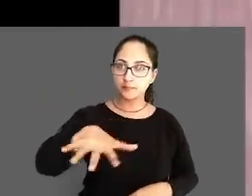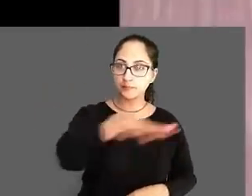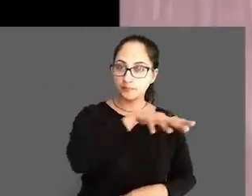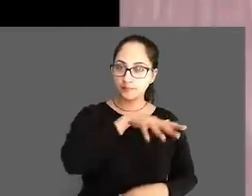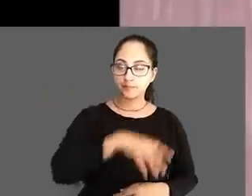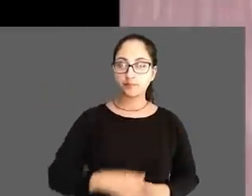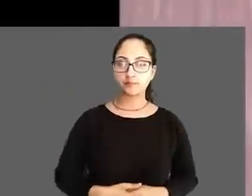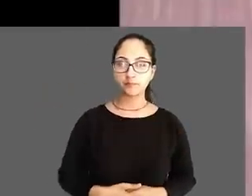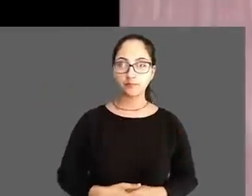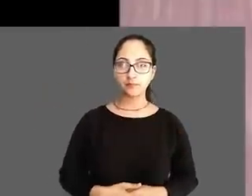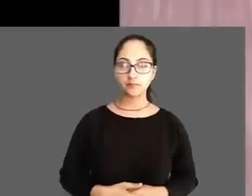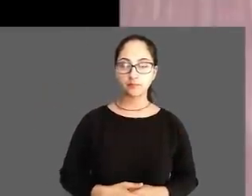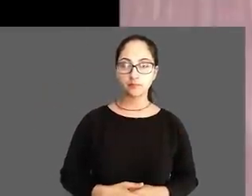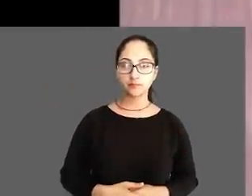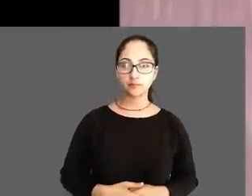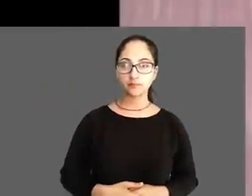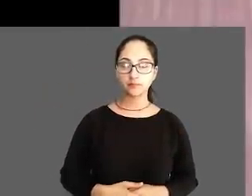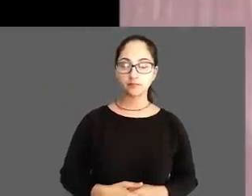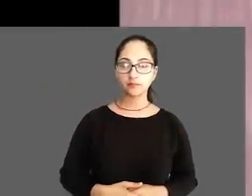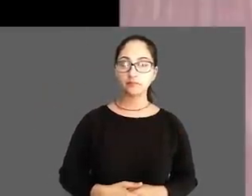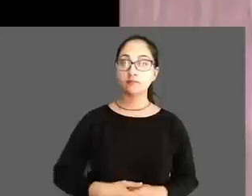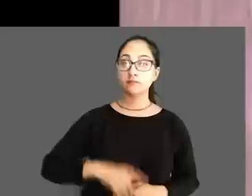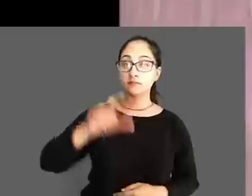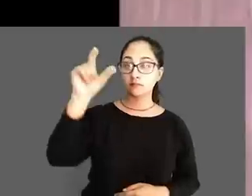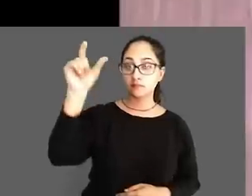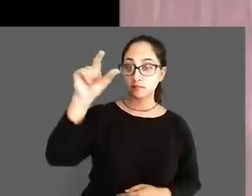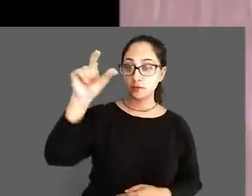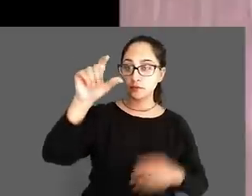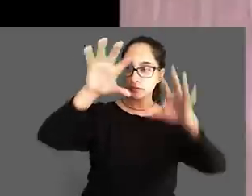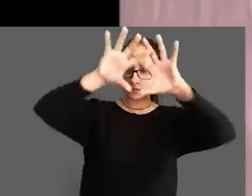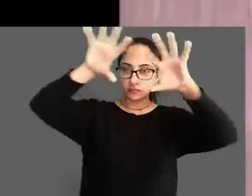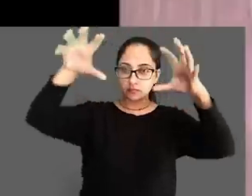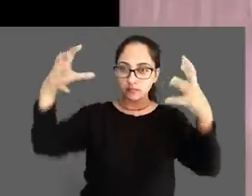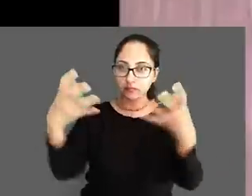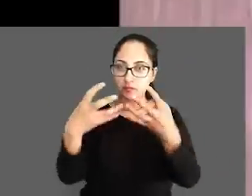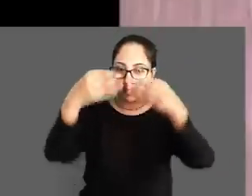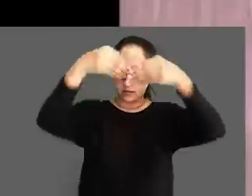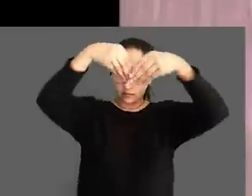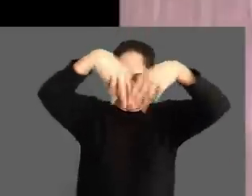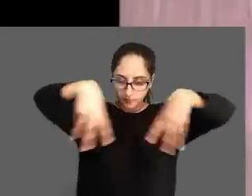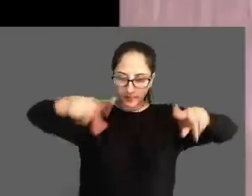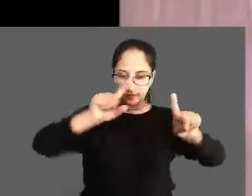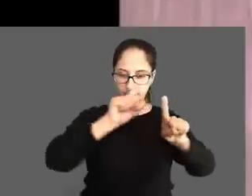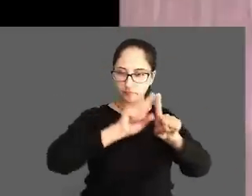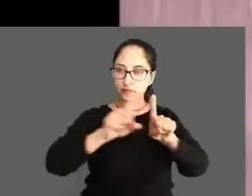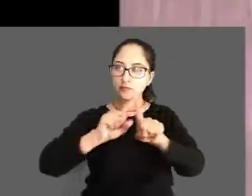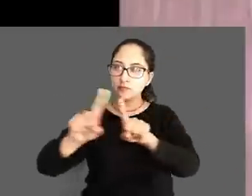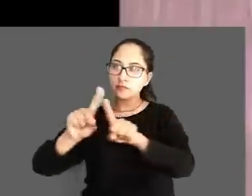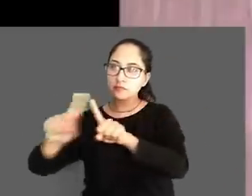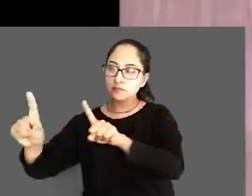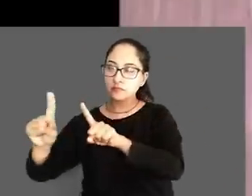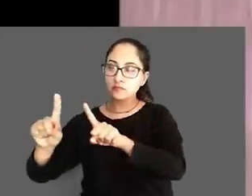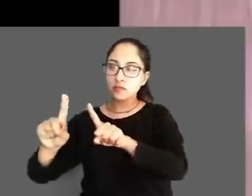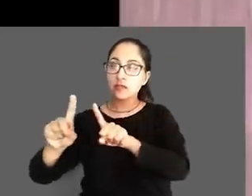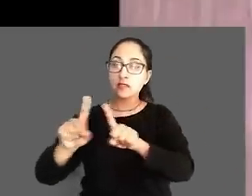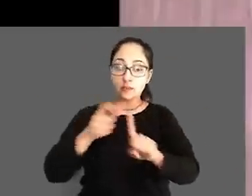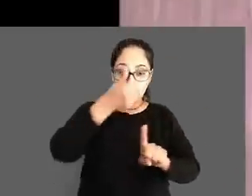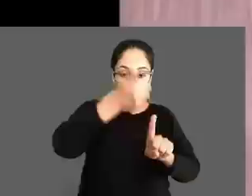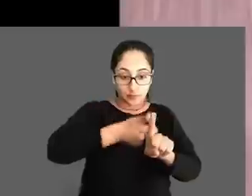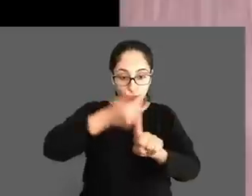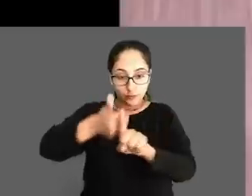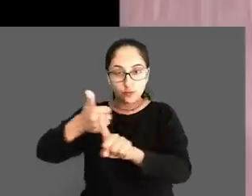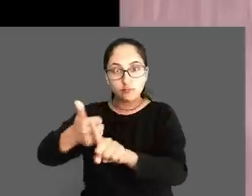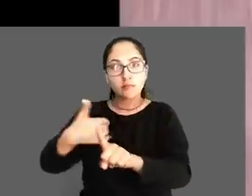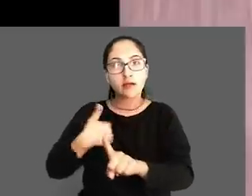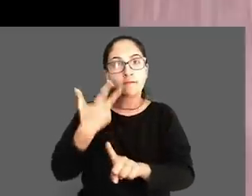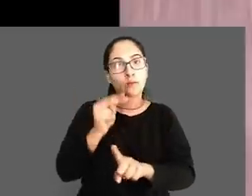piety. For many centuries, a prominent feature of the Muslim religious landscape has